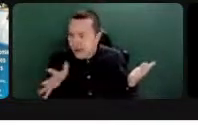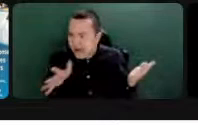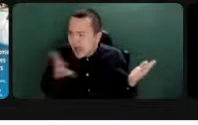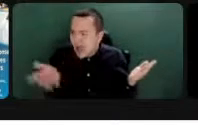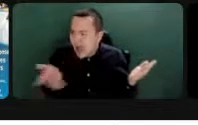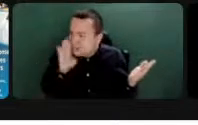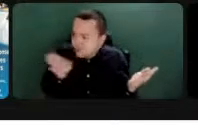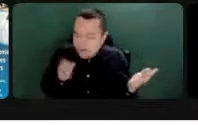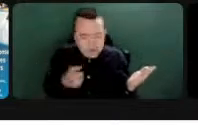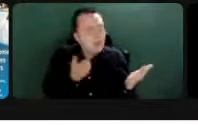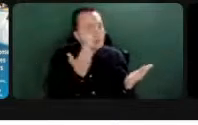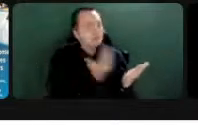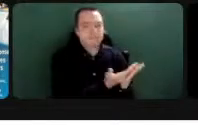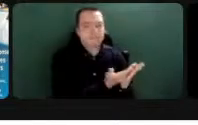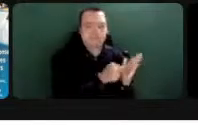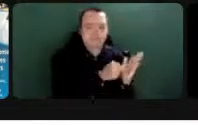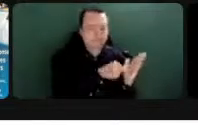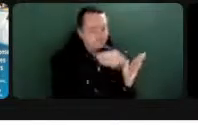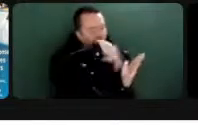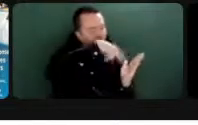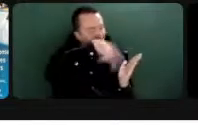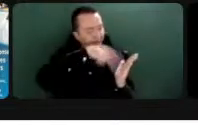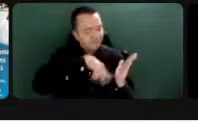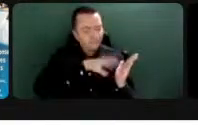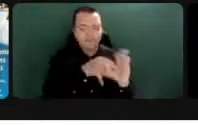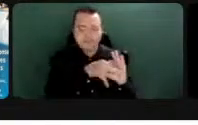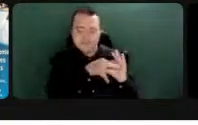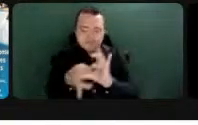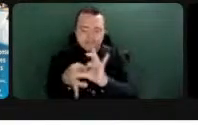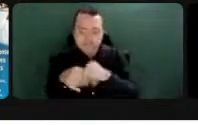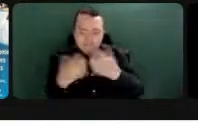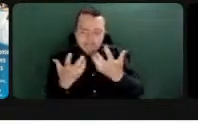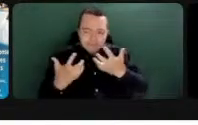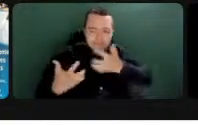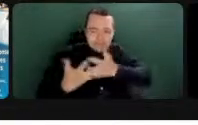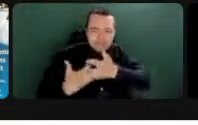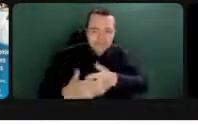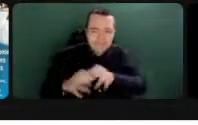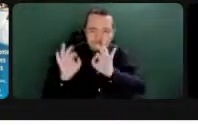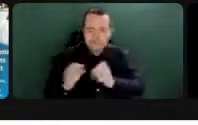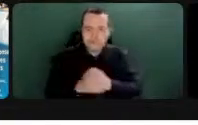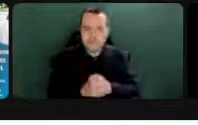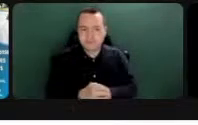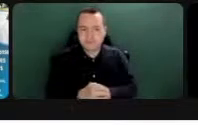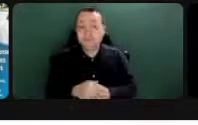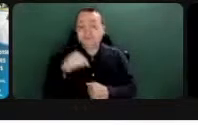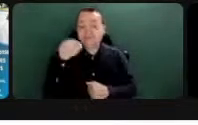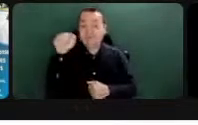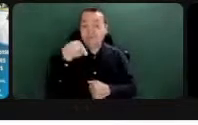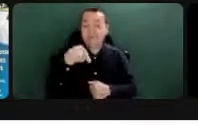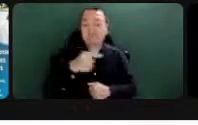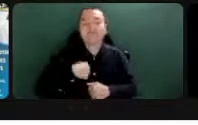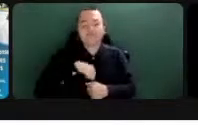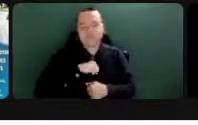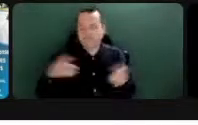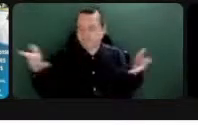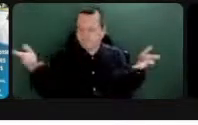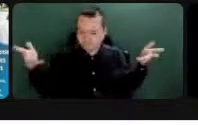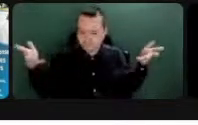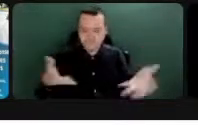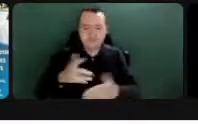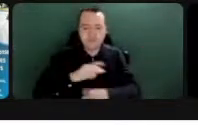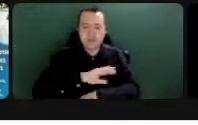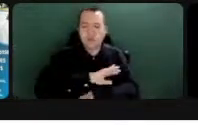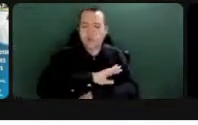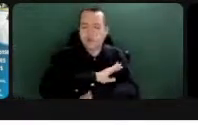the evidence is brought together on a topic, bringing together all of the relevant evidence on that topic to provide the reliable